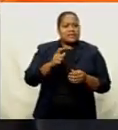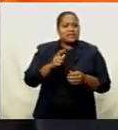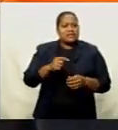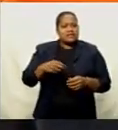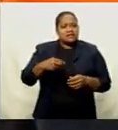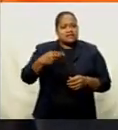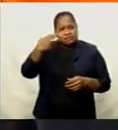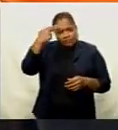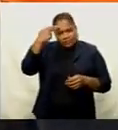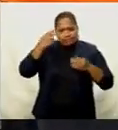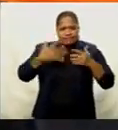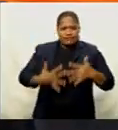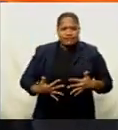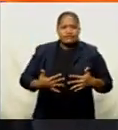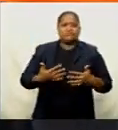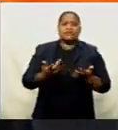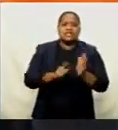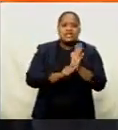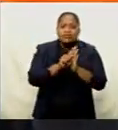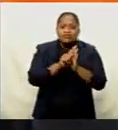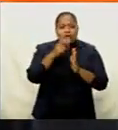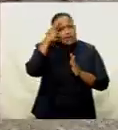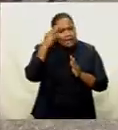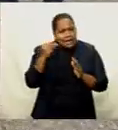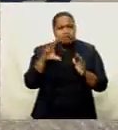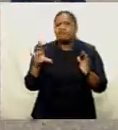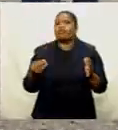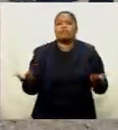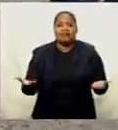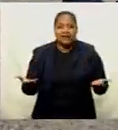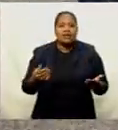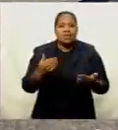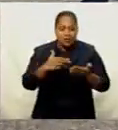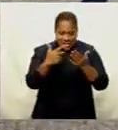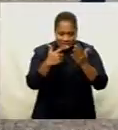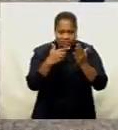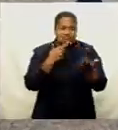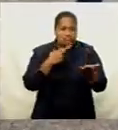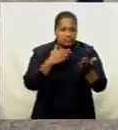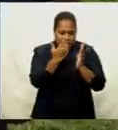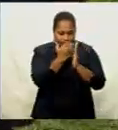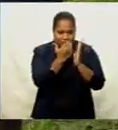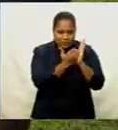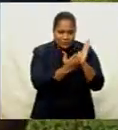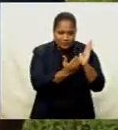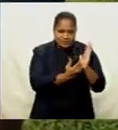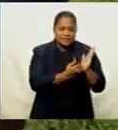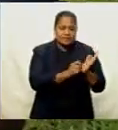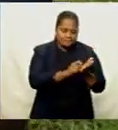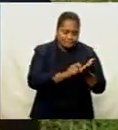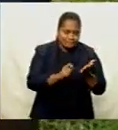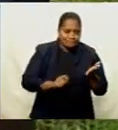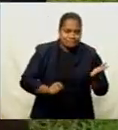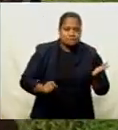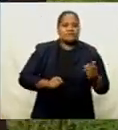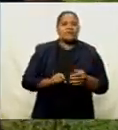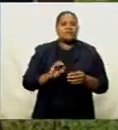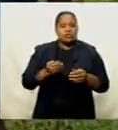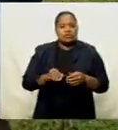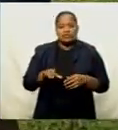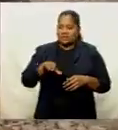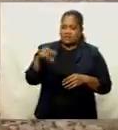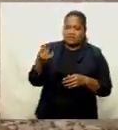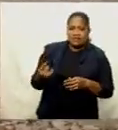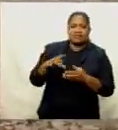from are being recorded in the book. Residents have also jumped on board to show support, actively taking on some